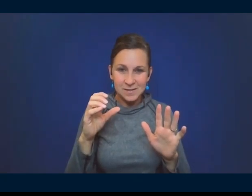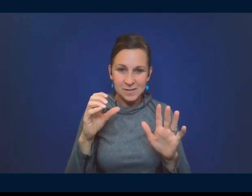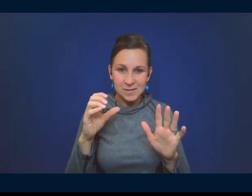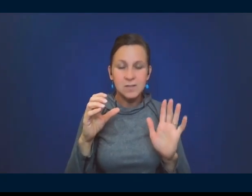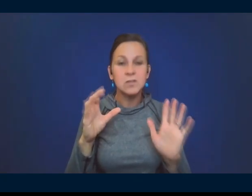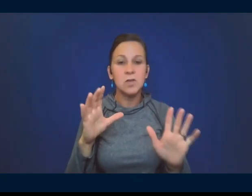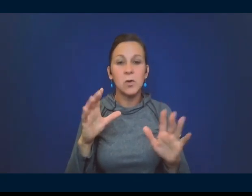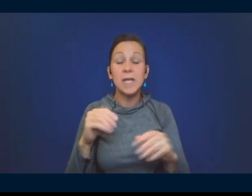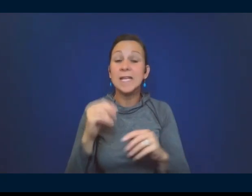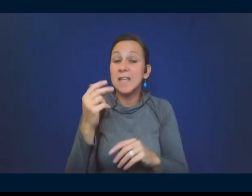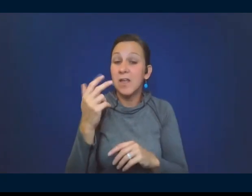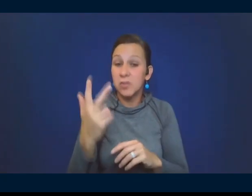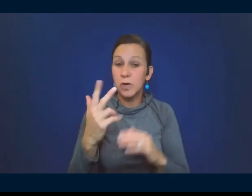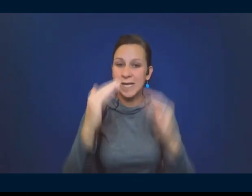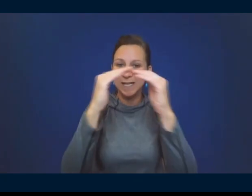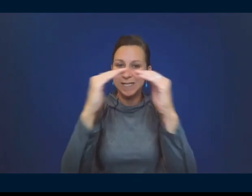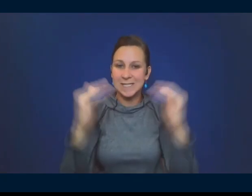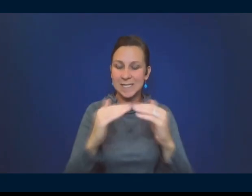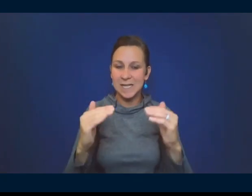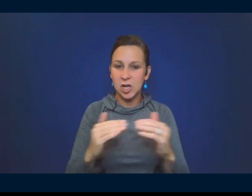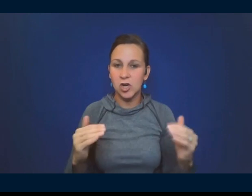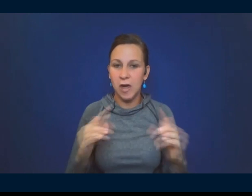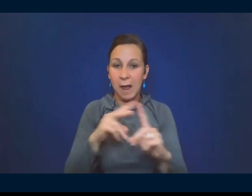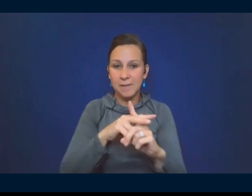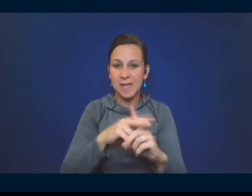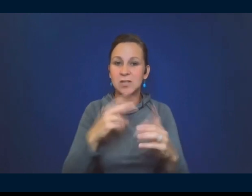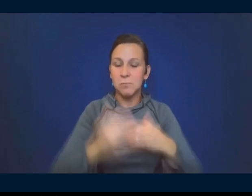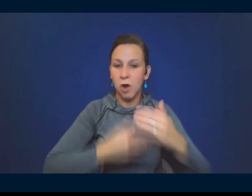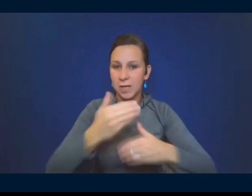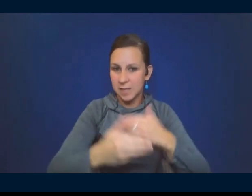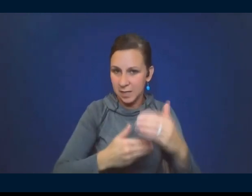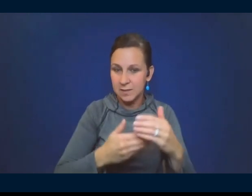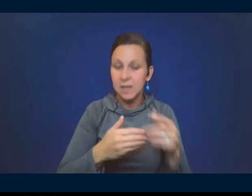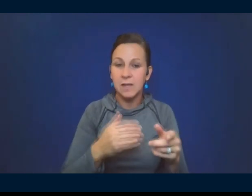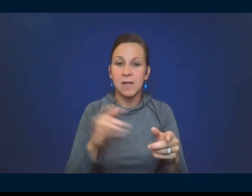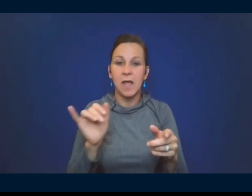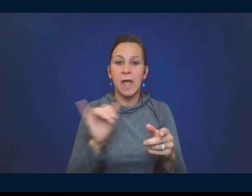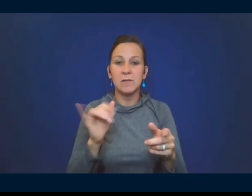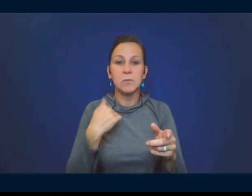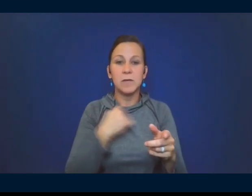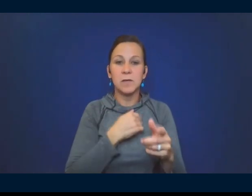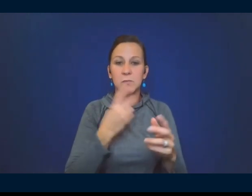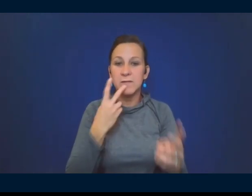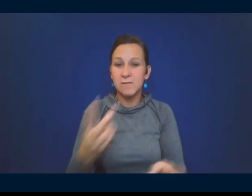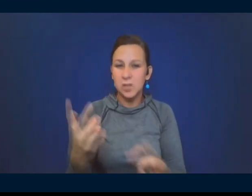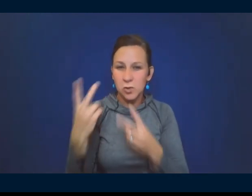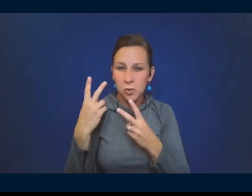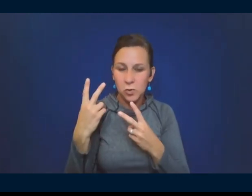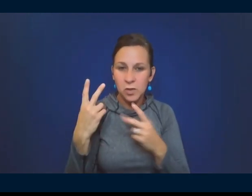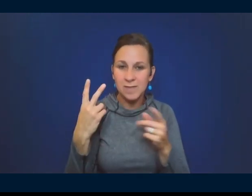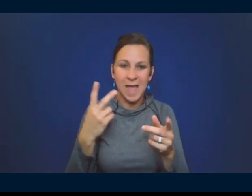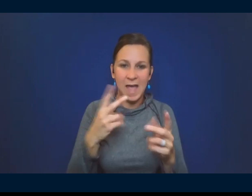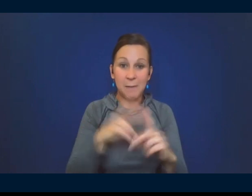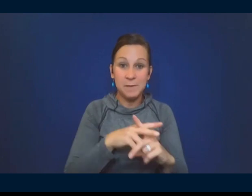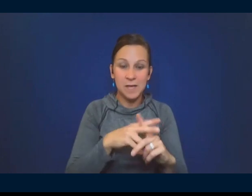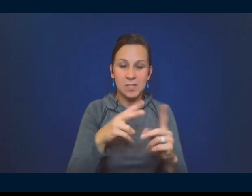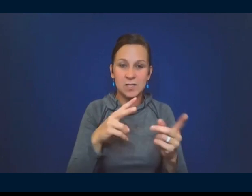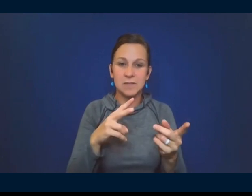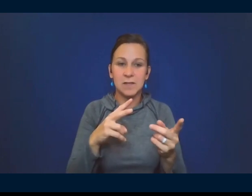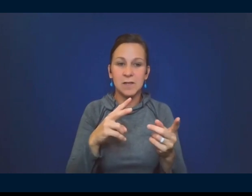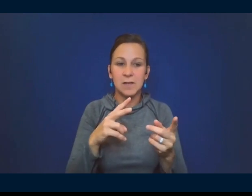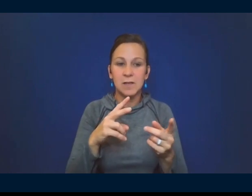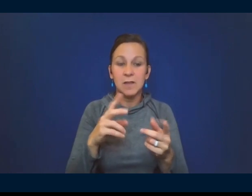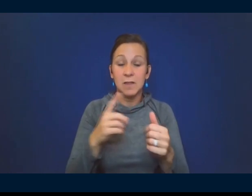So it's a 3-tiered application process as we reviewed the applications. The first is